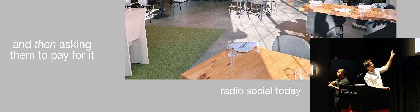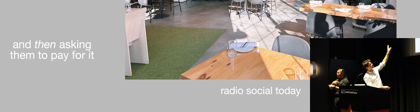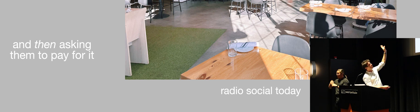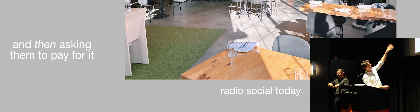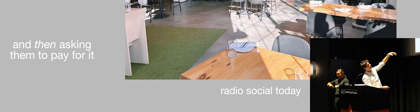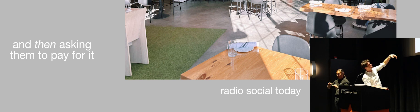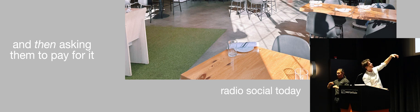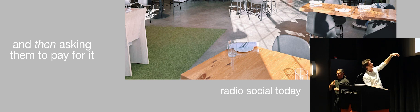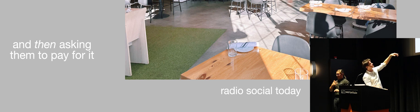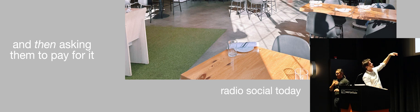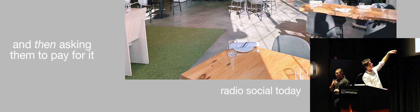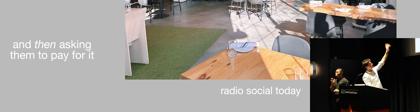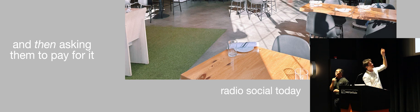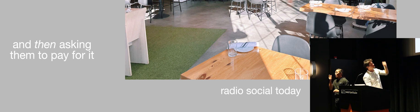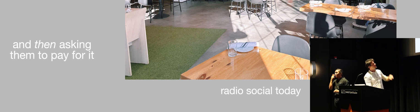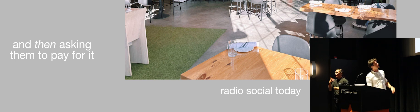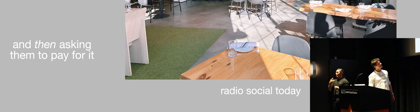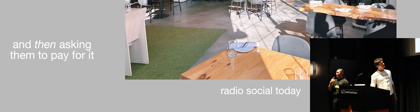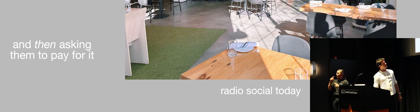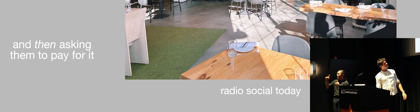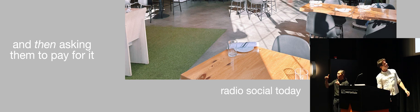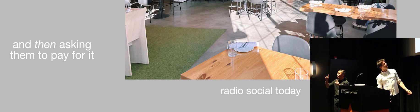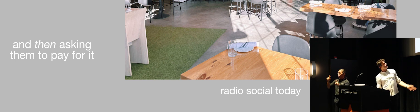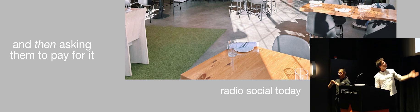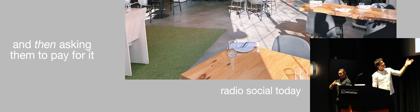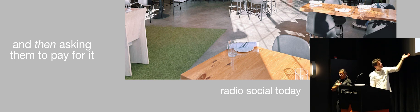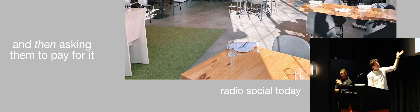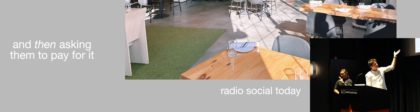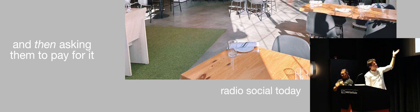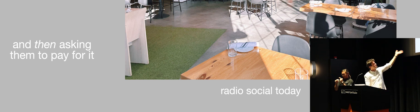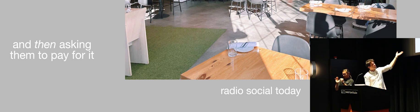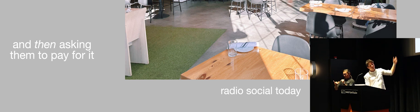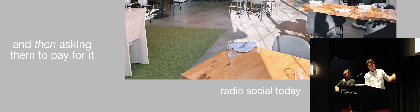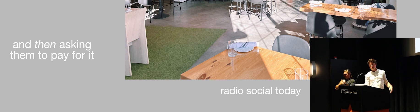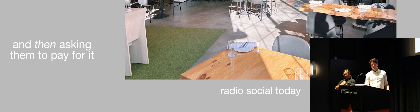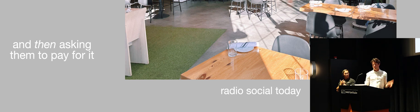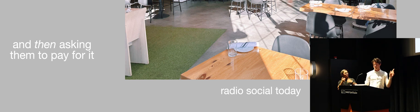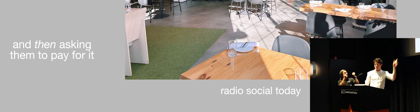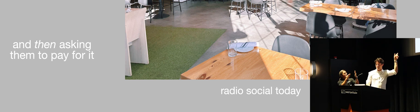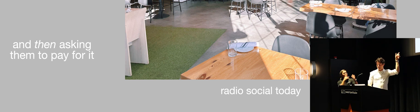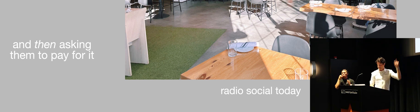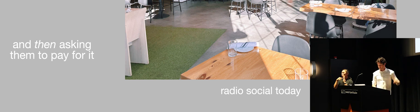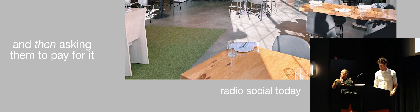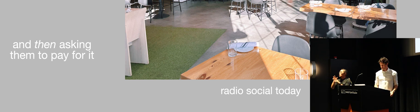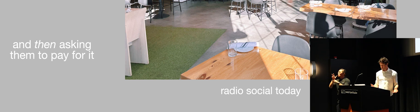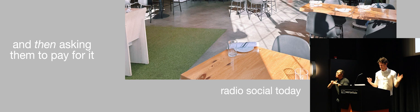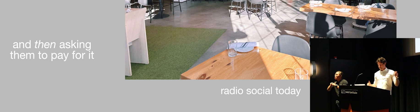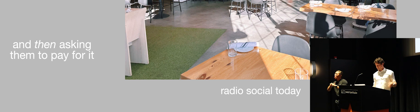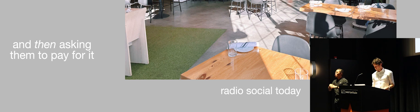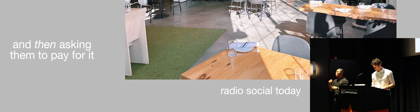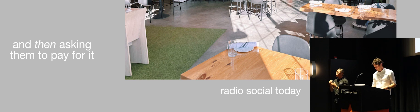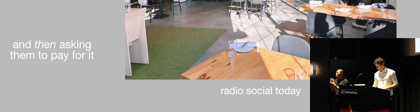Noma corporate Copenhagen chairs and stash design. Like, I don't know what that feeling is, but people feel stuff. They like to go there, and then